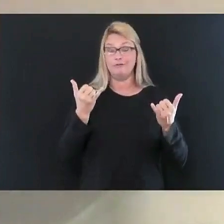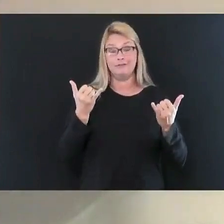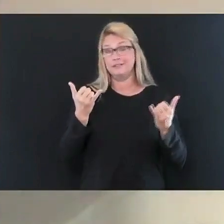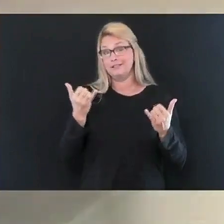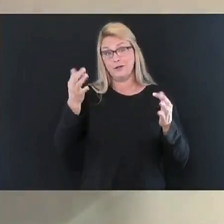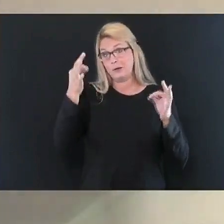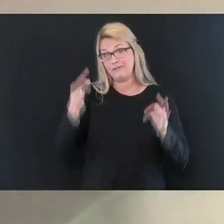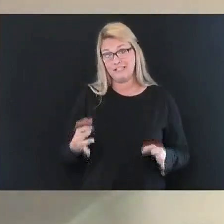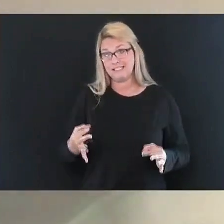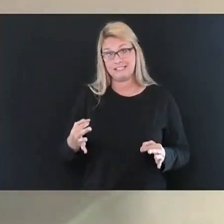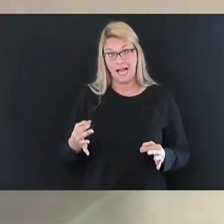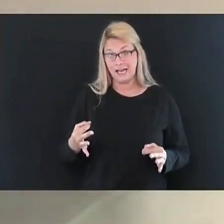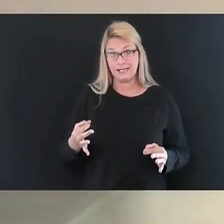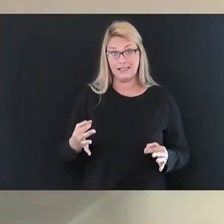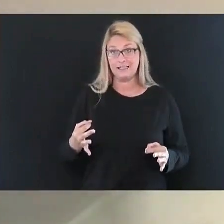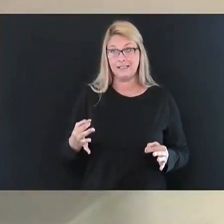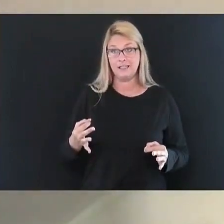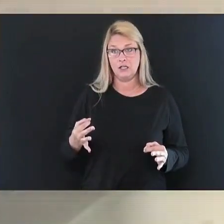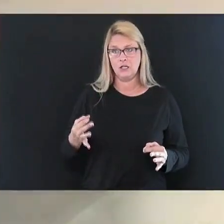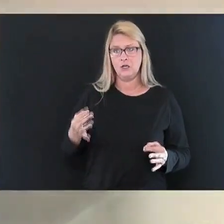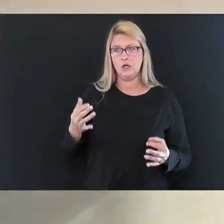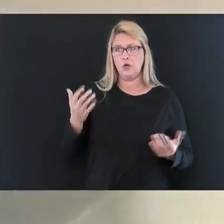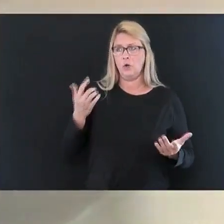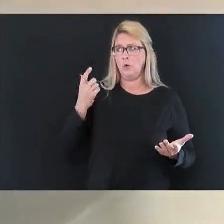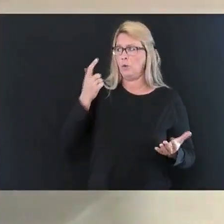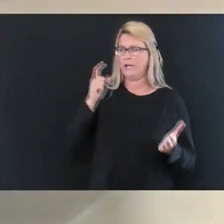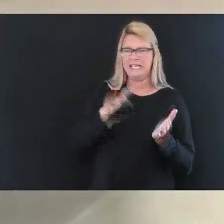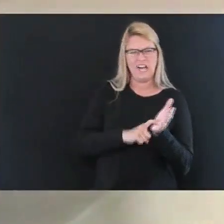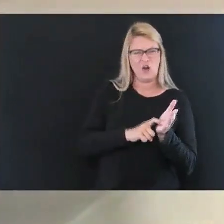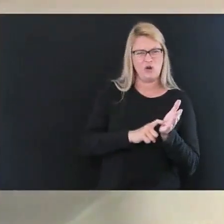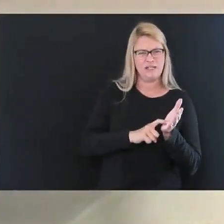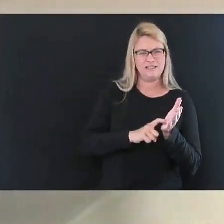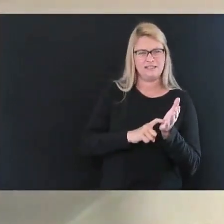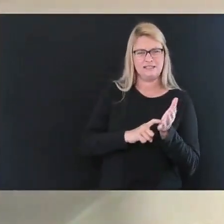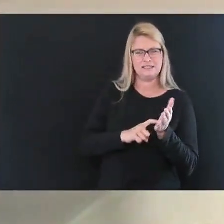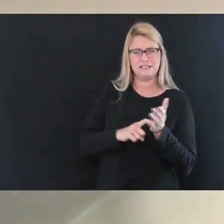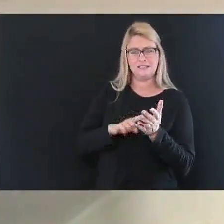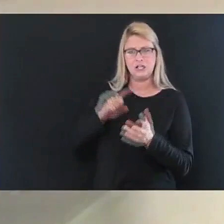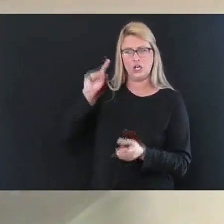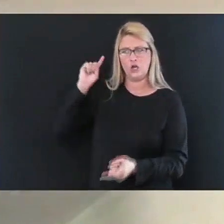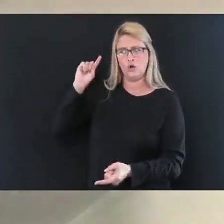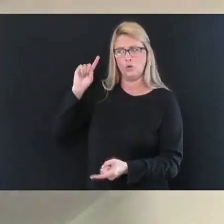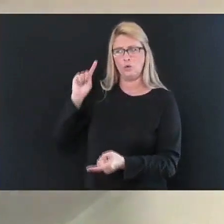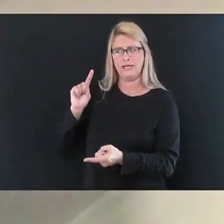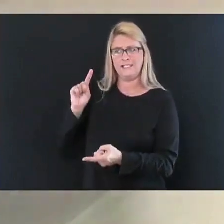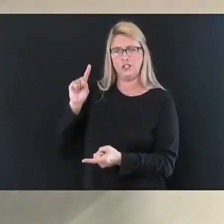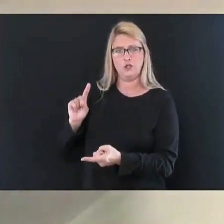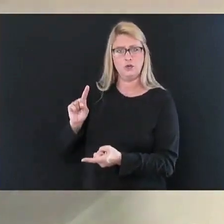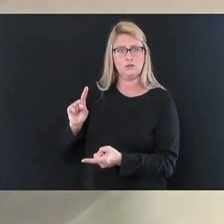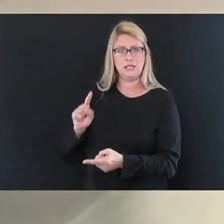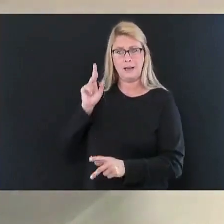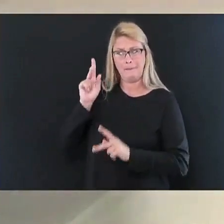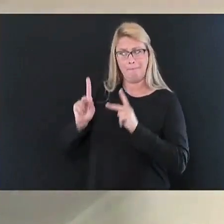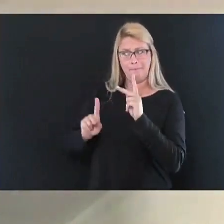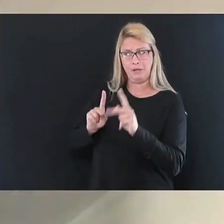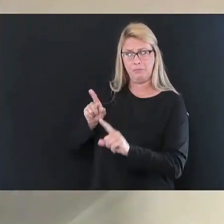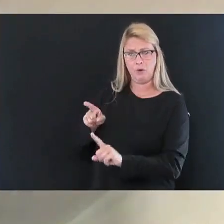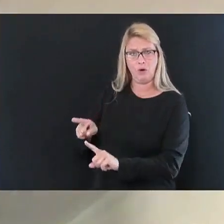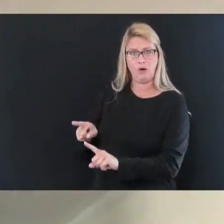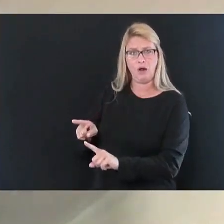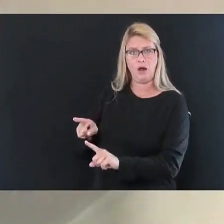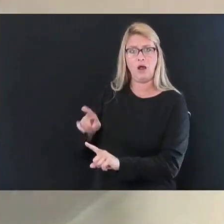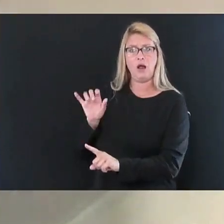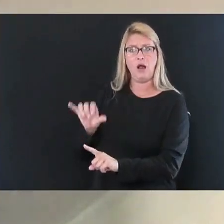was, inadvertently, we started to reduce the incentive to test, because as the counties got in